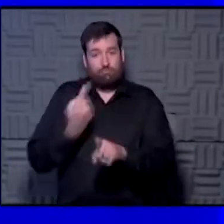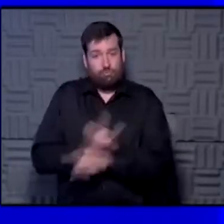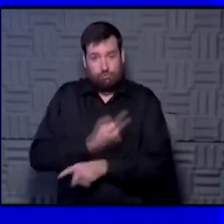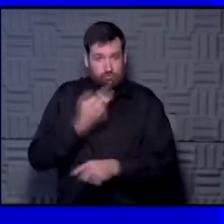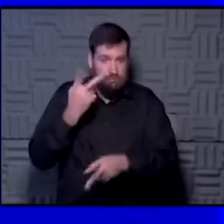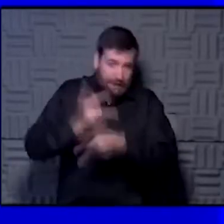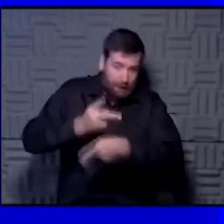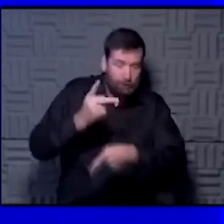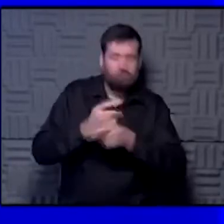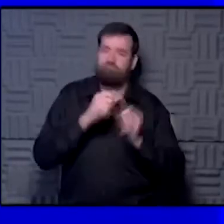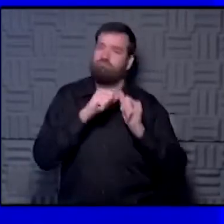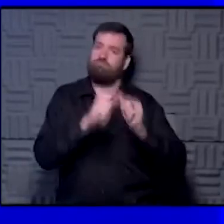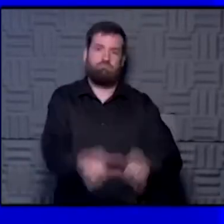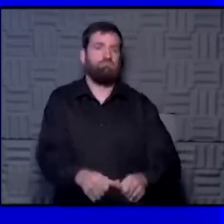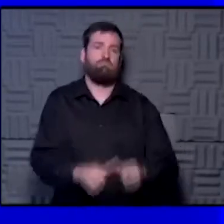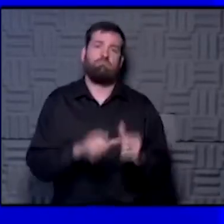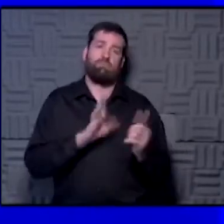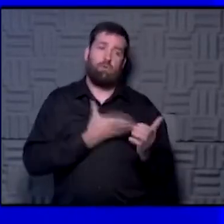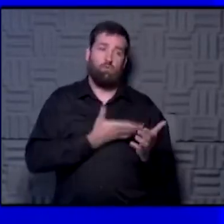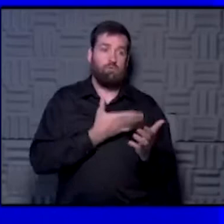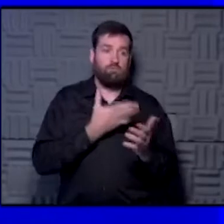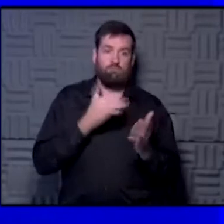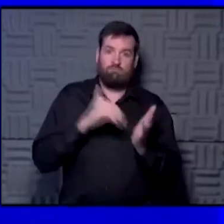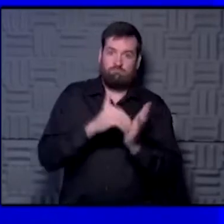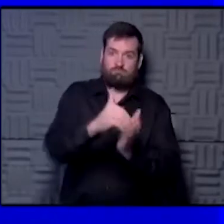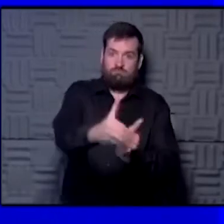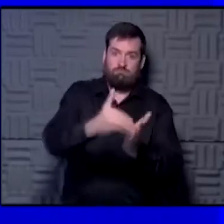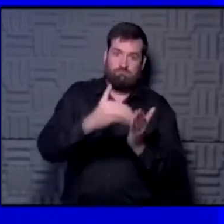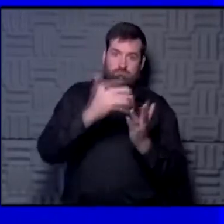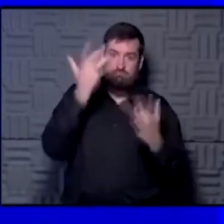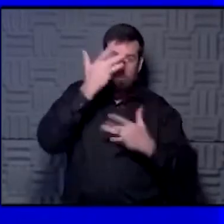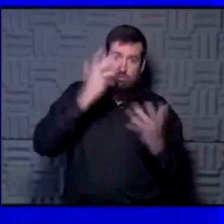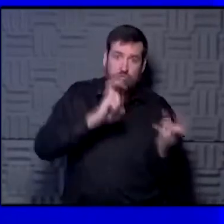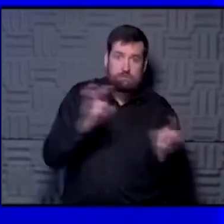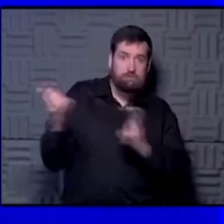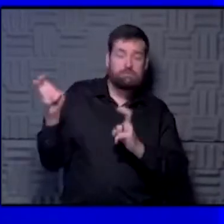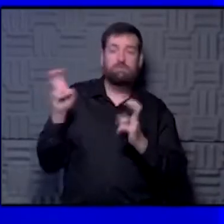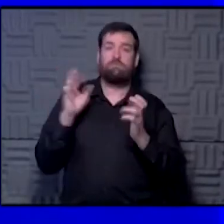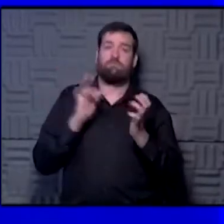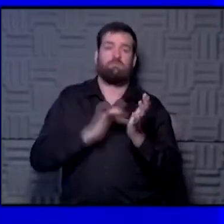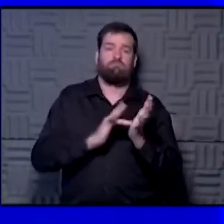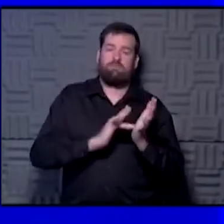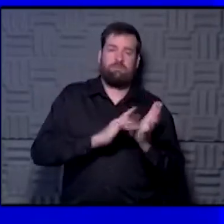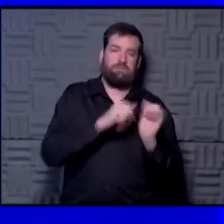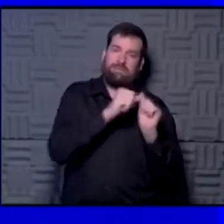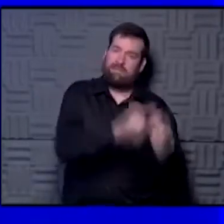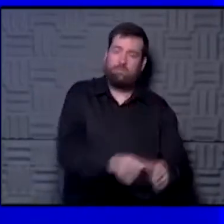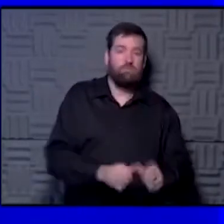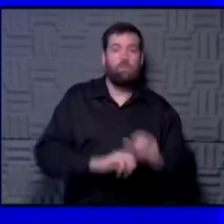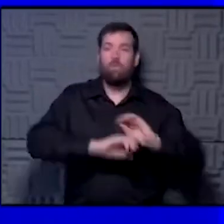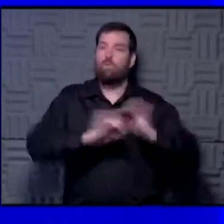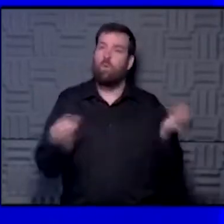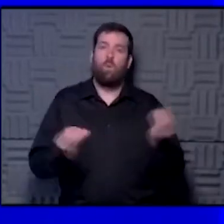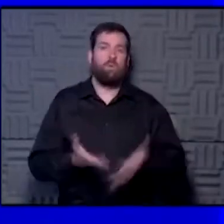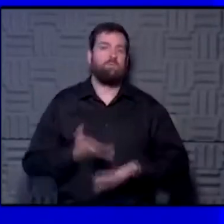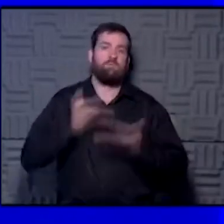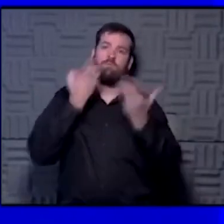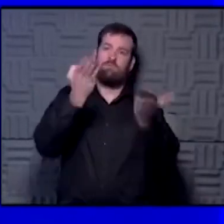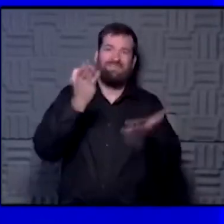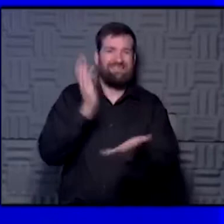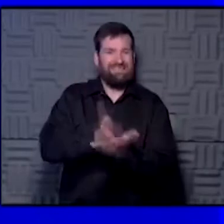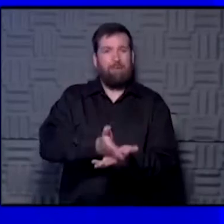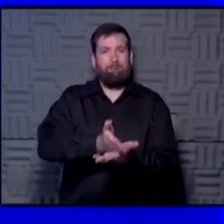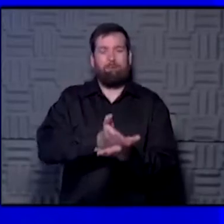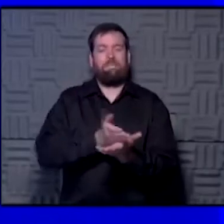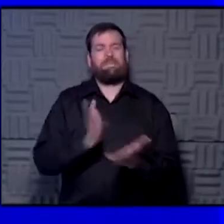well as our treatment for our chronic medical conditions. I would certainly, there is no evidence and no guidance to suggest that you need to